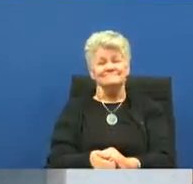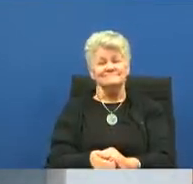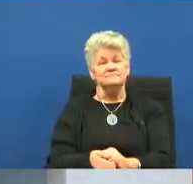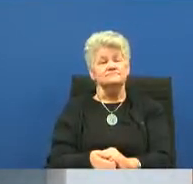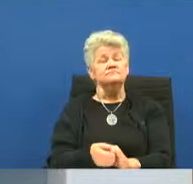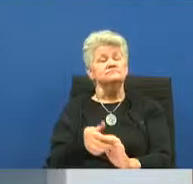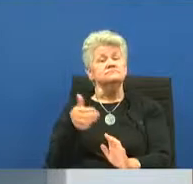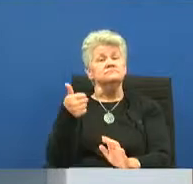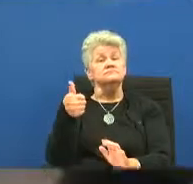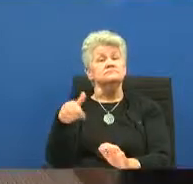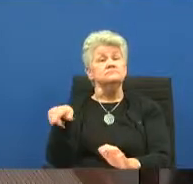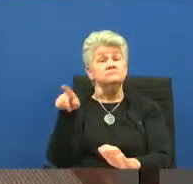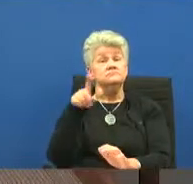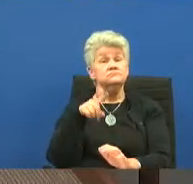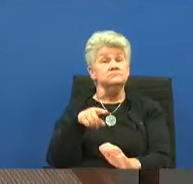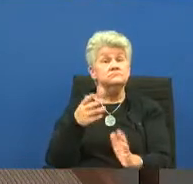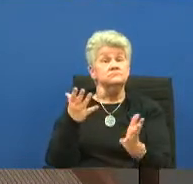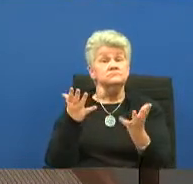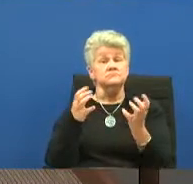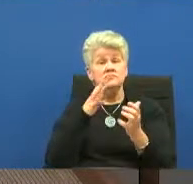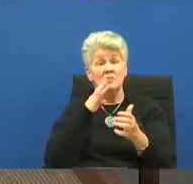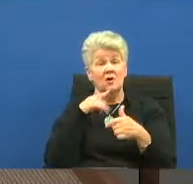have anyone wishing to speak on this item?